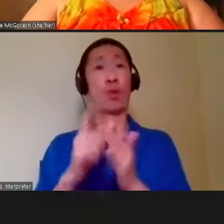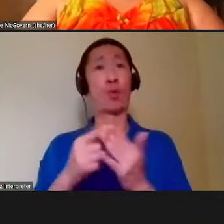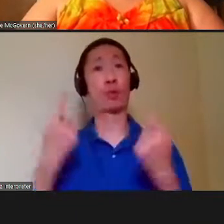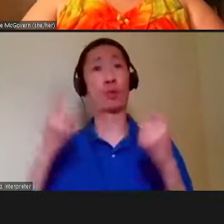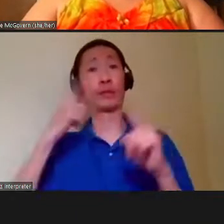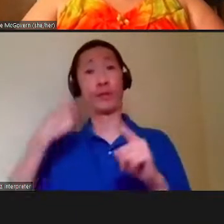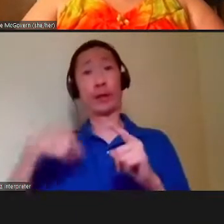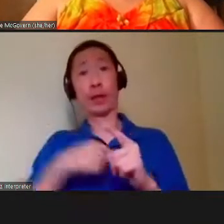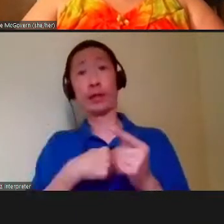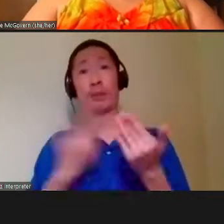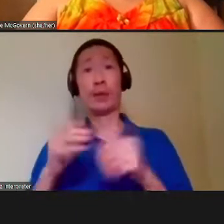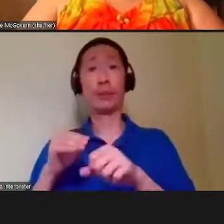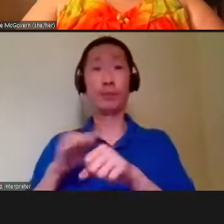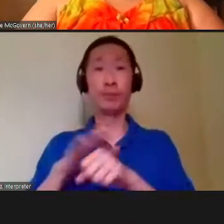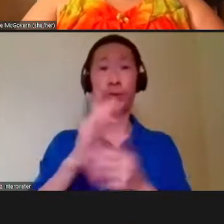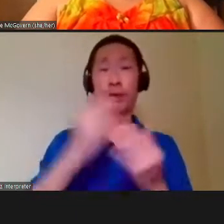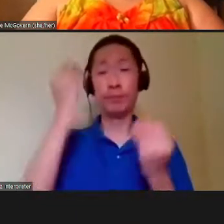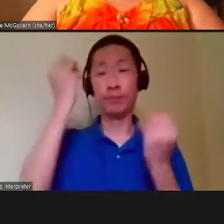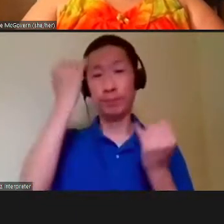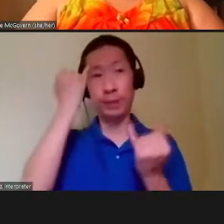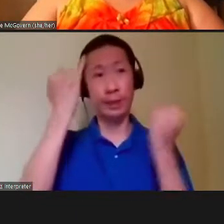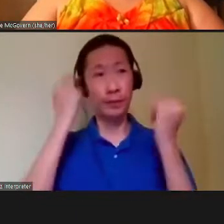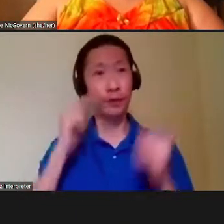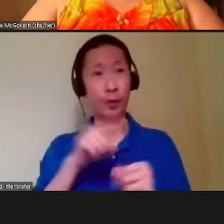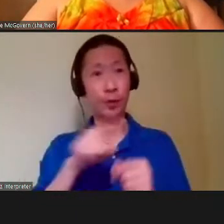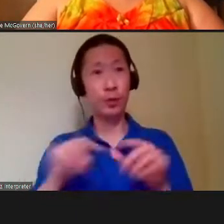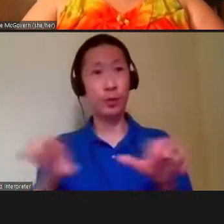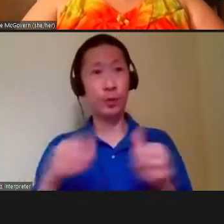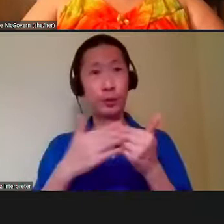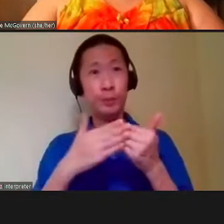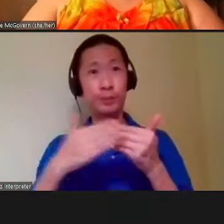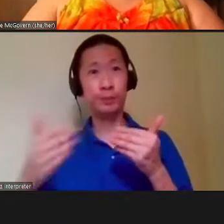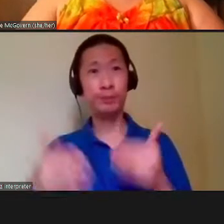and maybe that will spark some stuff for you in your practice to take forward.